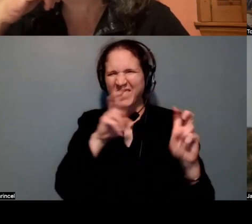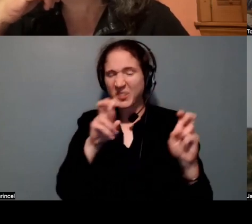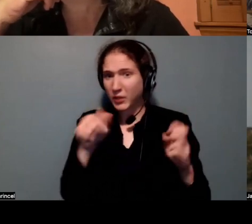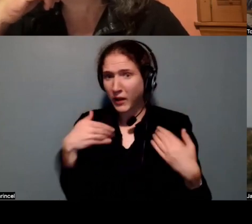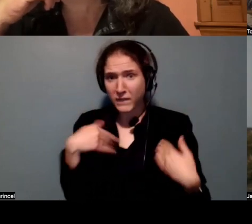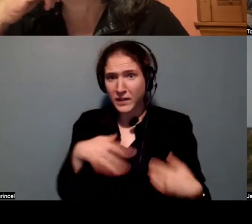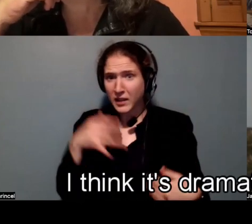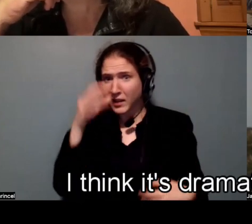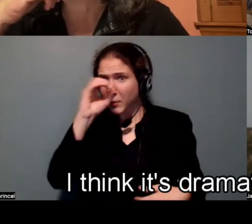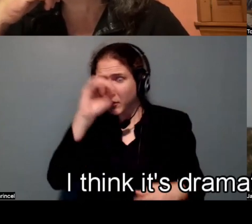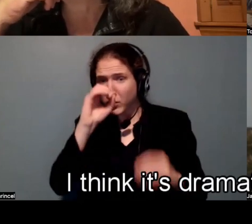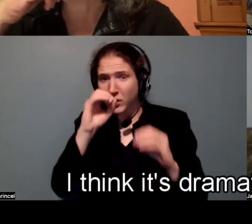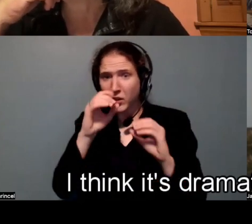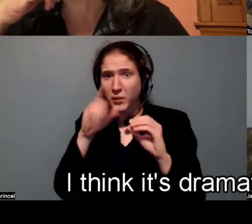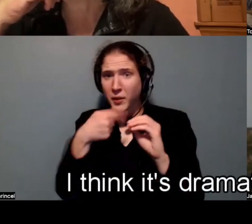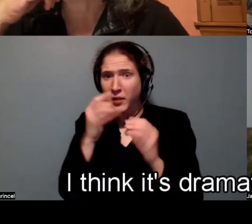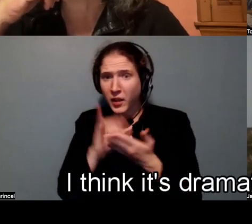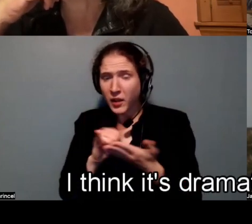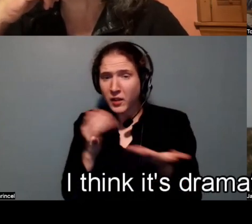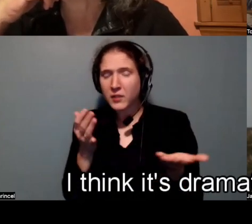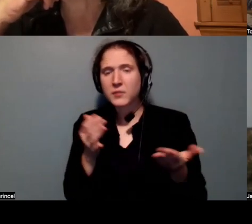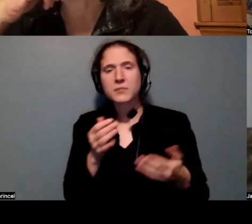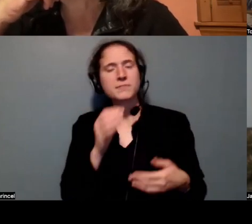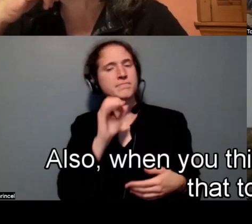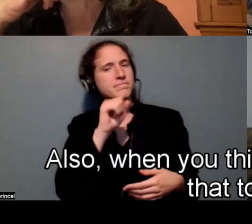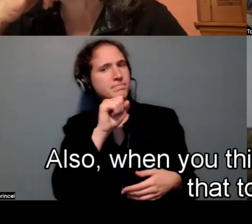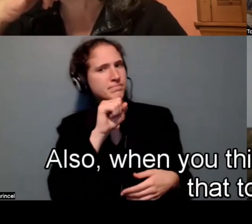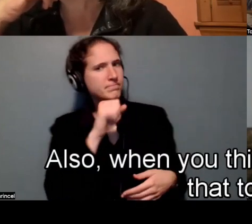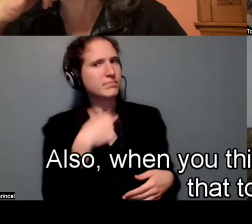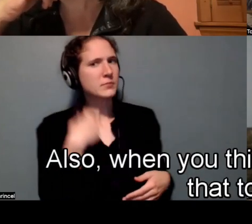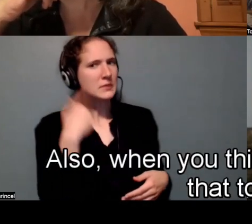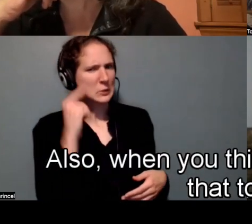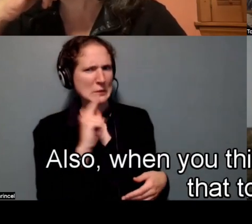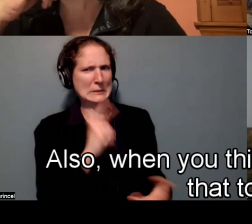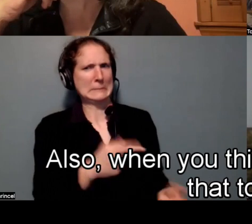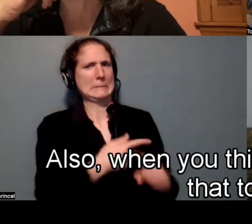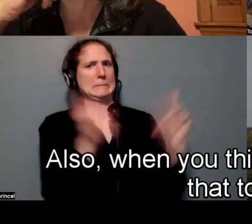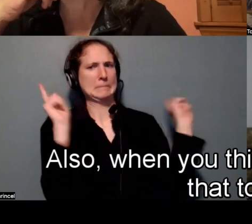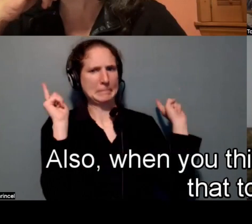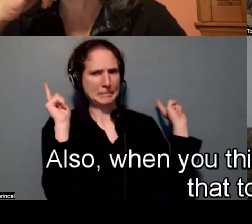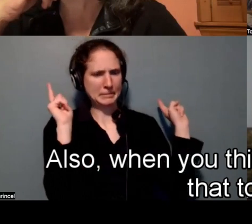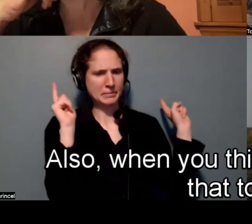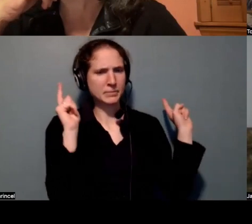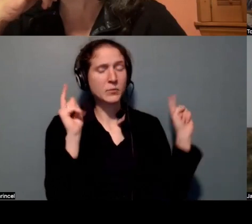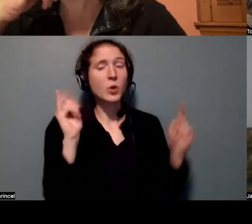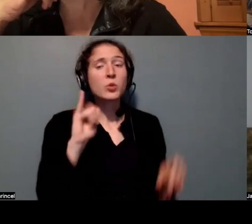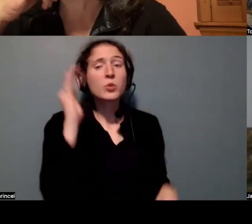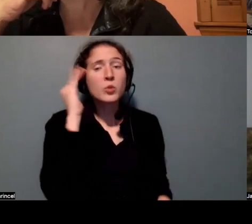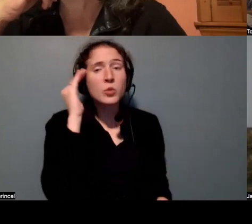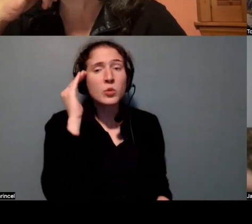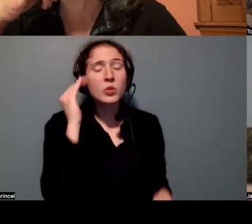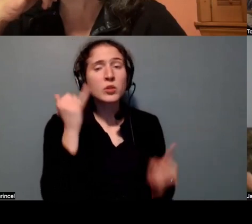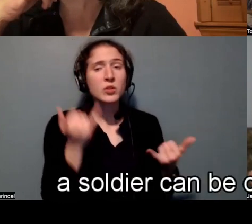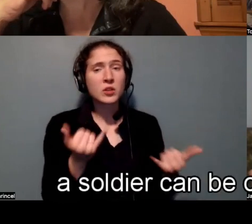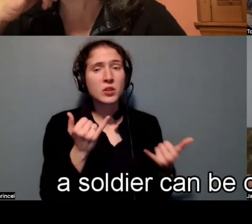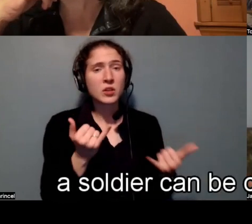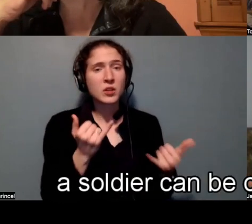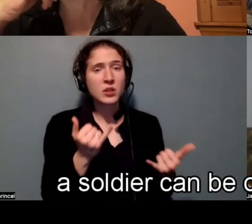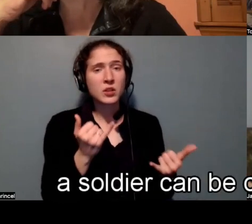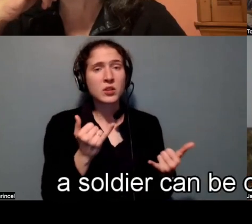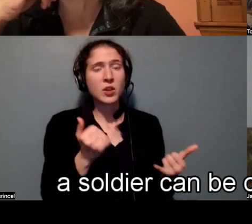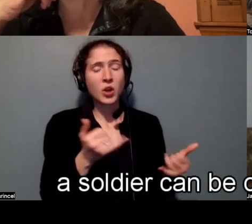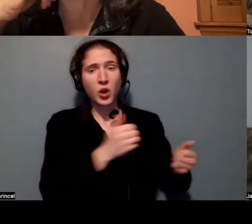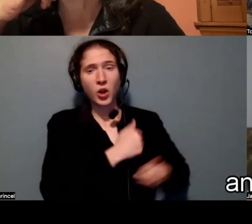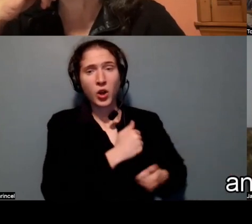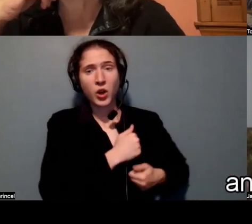Well, I think it's dramatically different. Also, when you think about the fact that today a soldier can be on